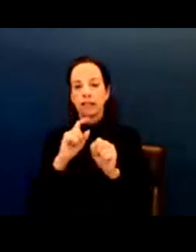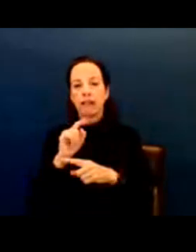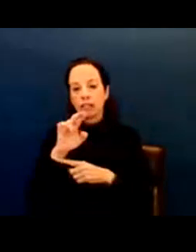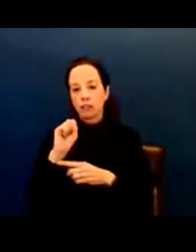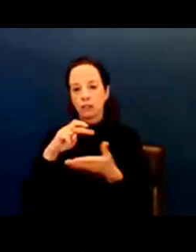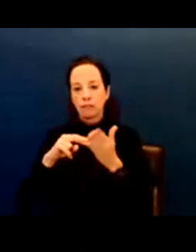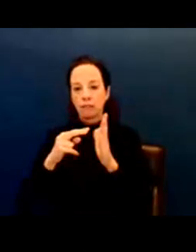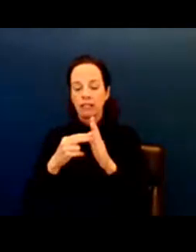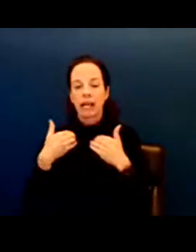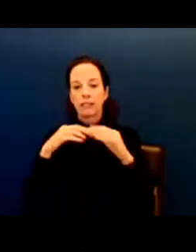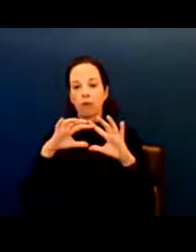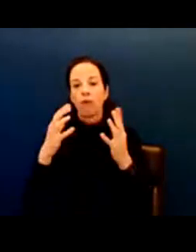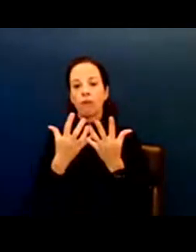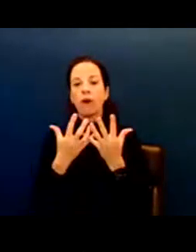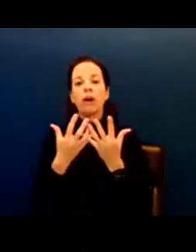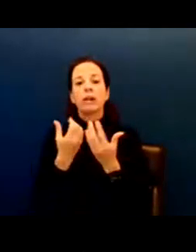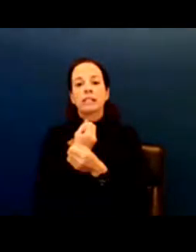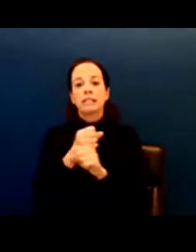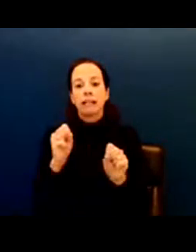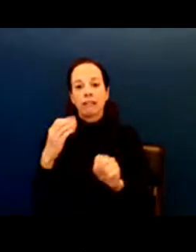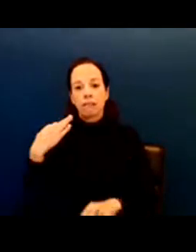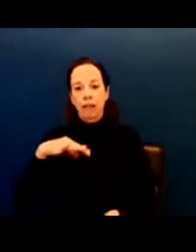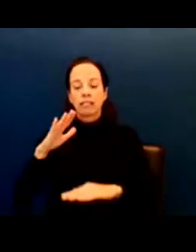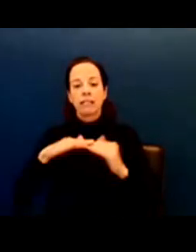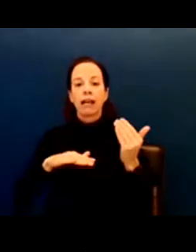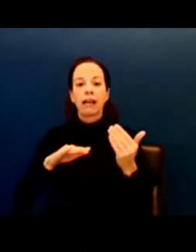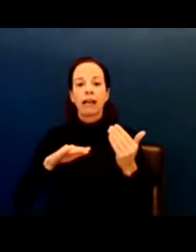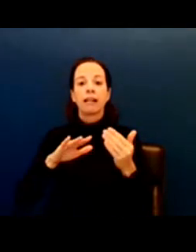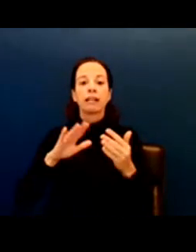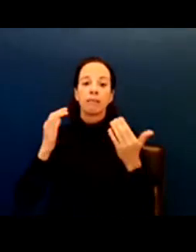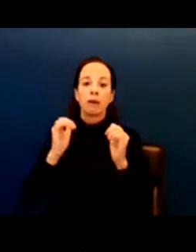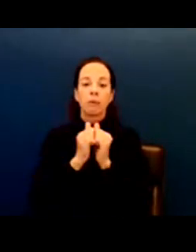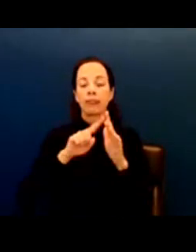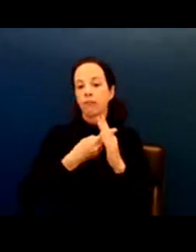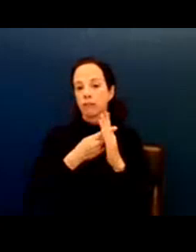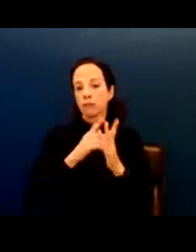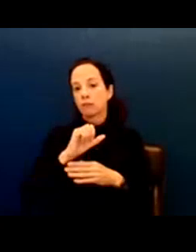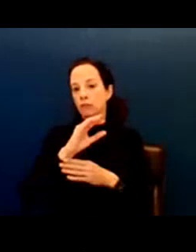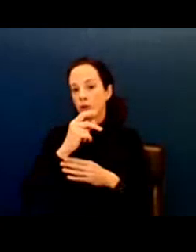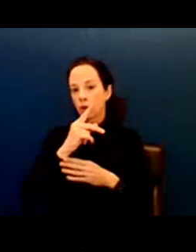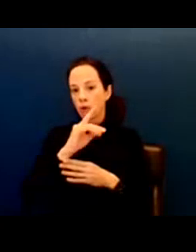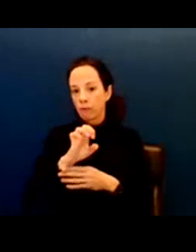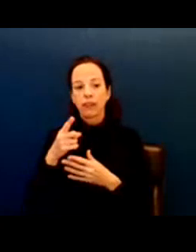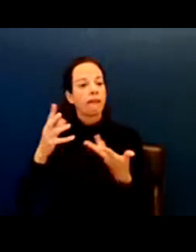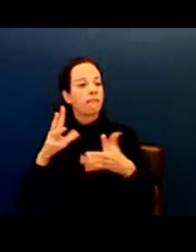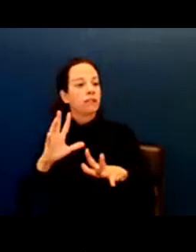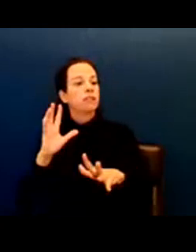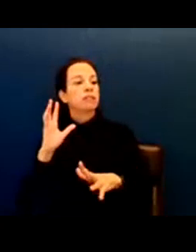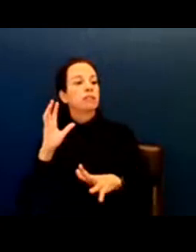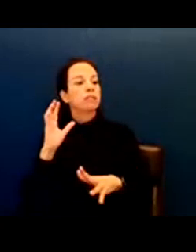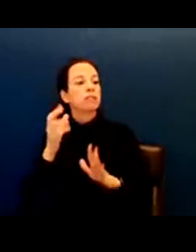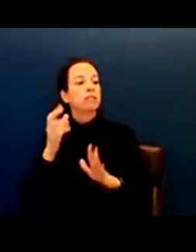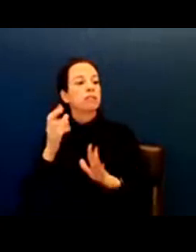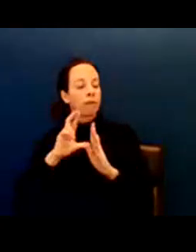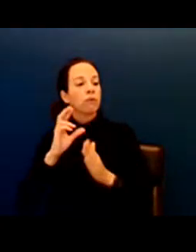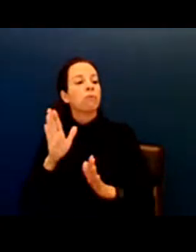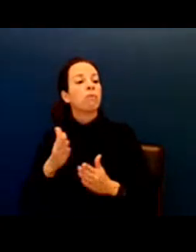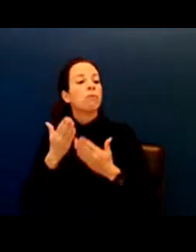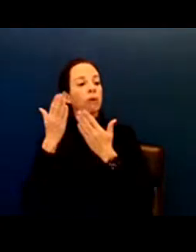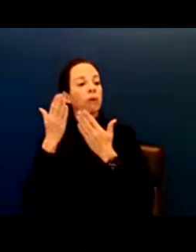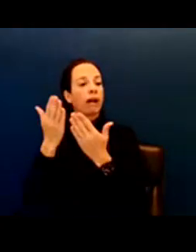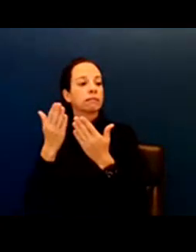benefits than the original programmed scope. Staff has reviewed this request and recommends approval. And thank you,